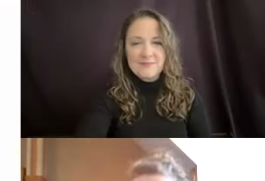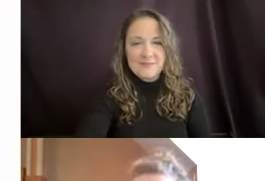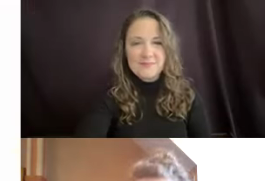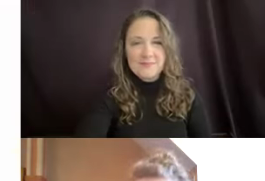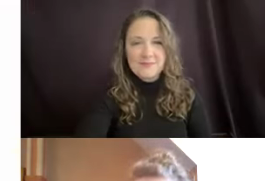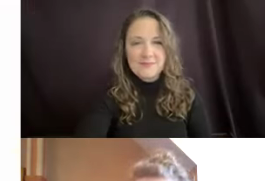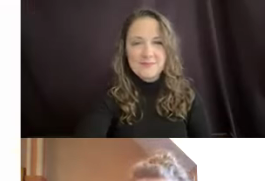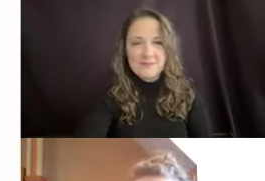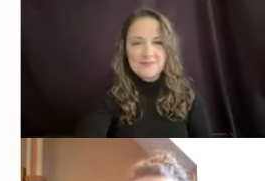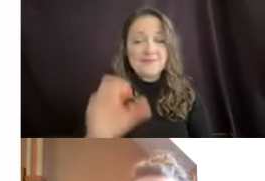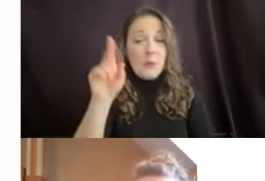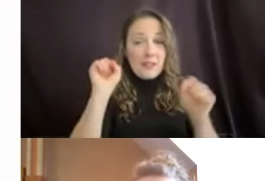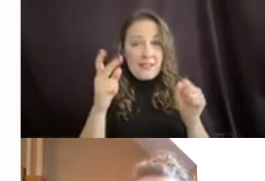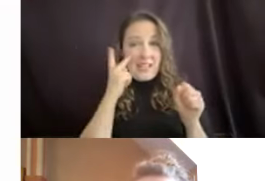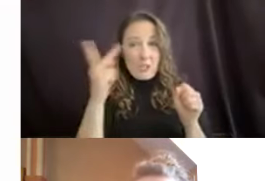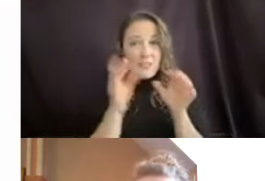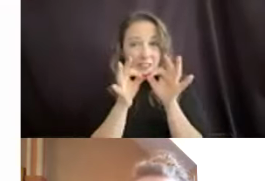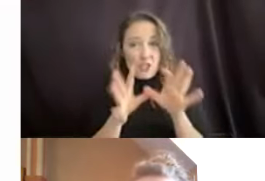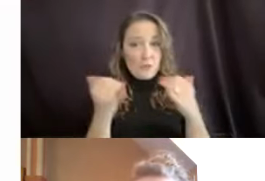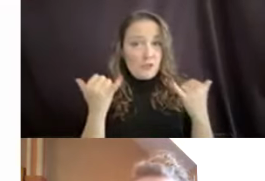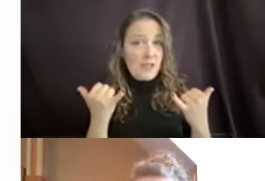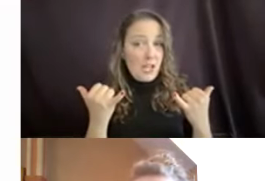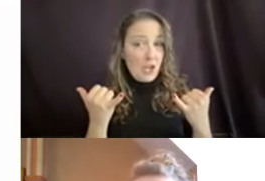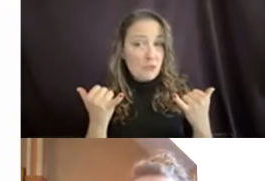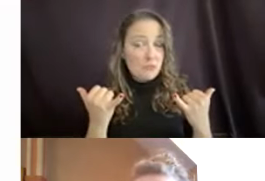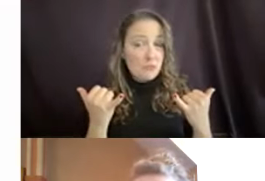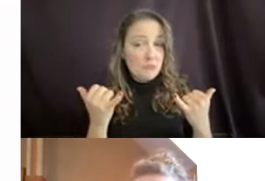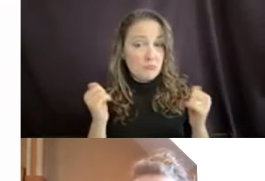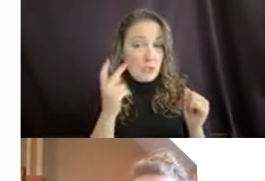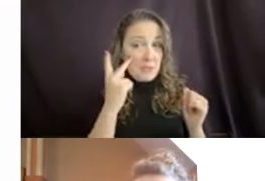All right, can we all see Aaron? Can we all see the interpreter right now?